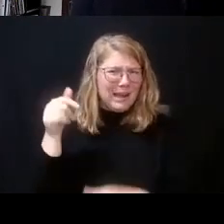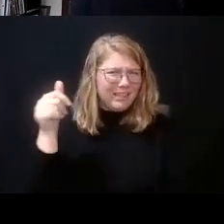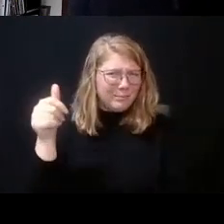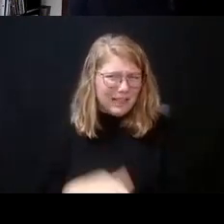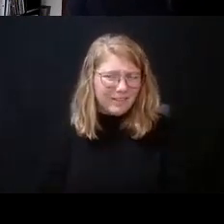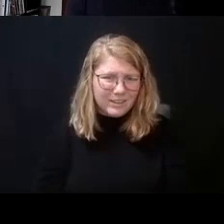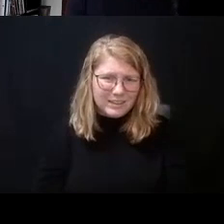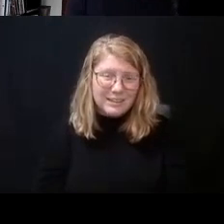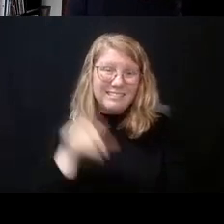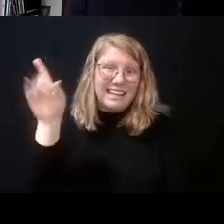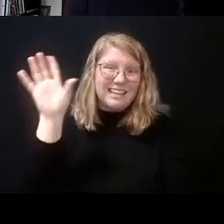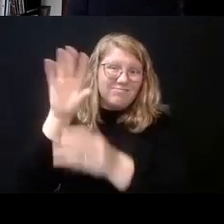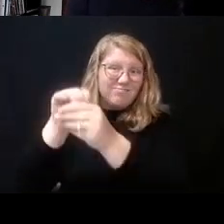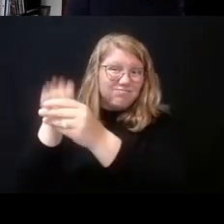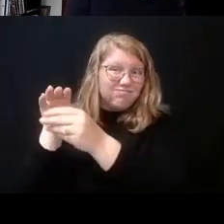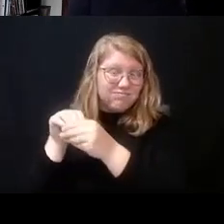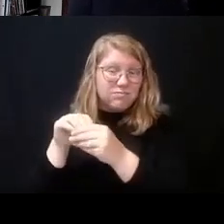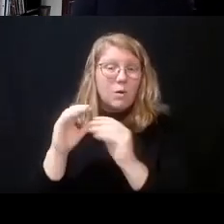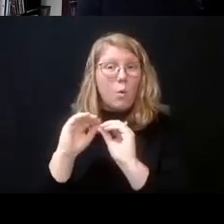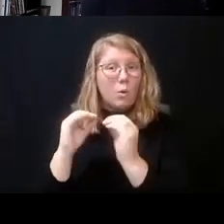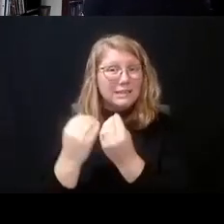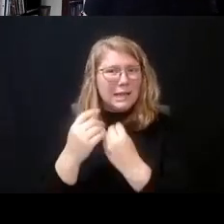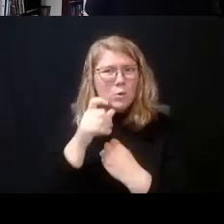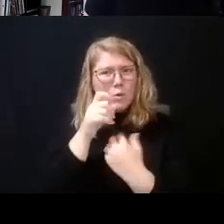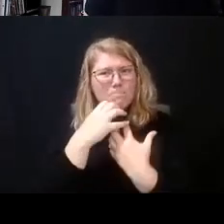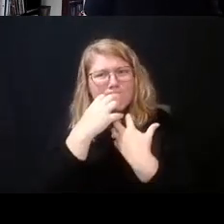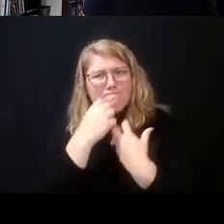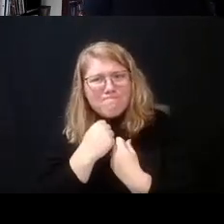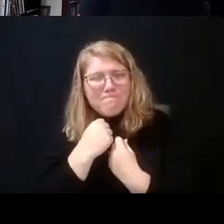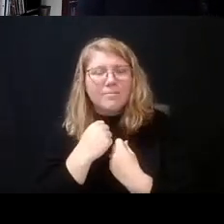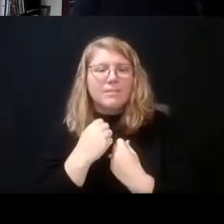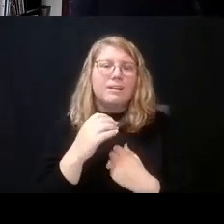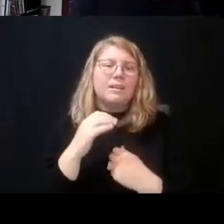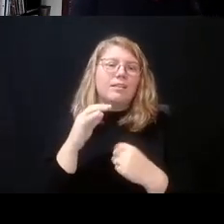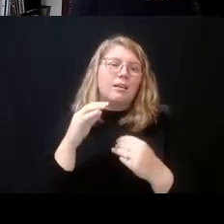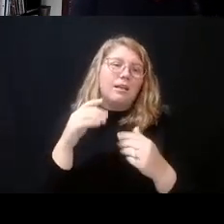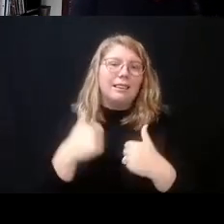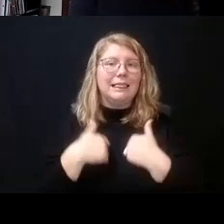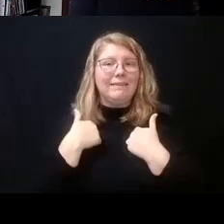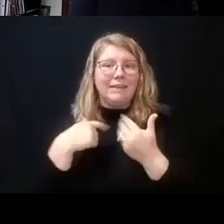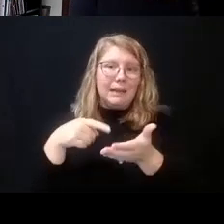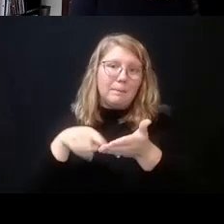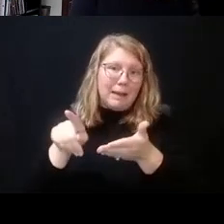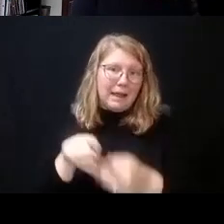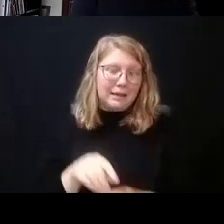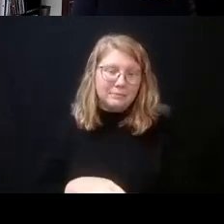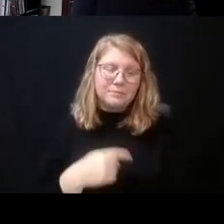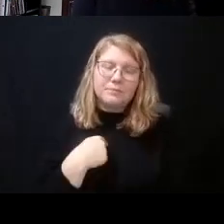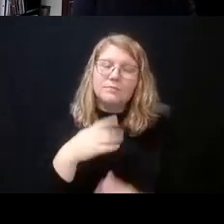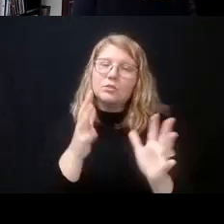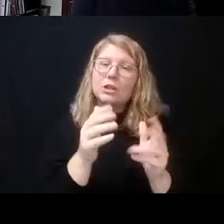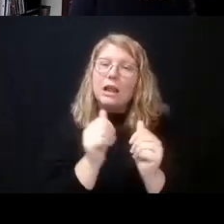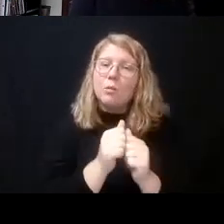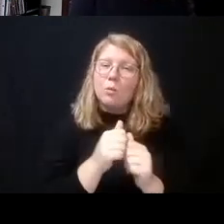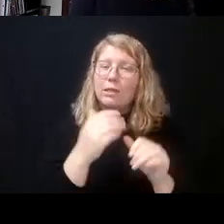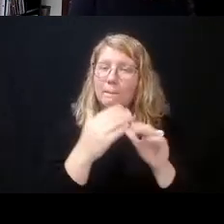of organizations that value living wages. And so, you know, I did have some conversations with our